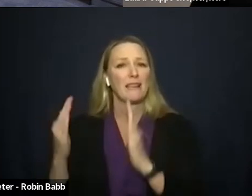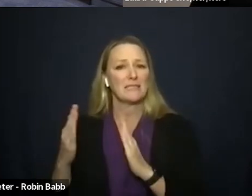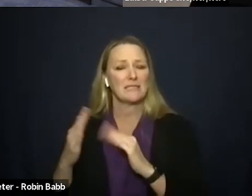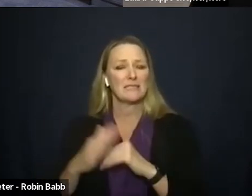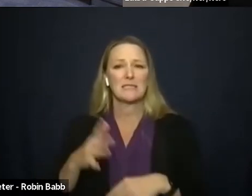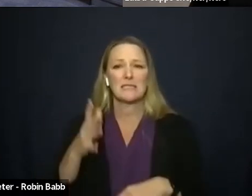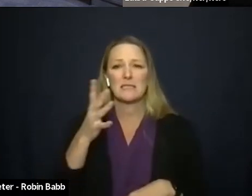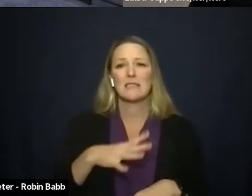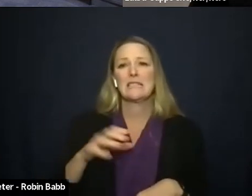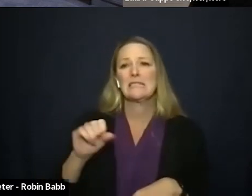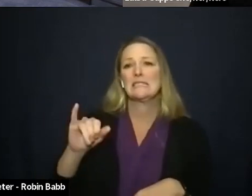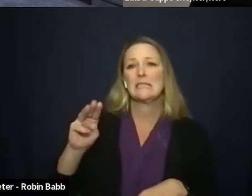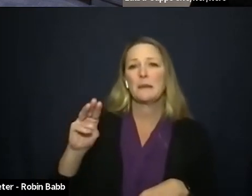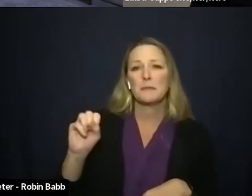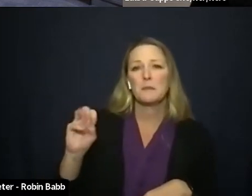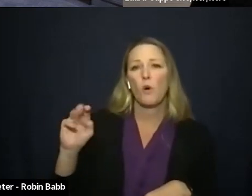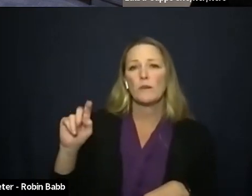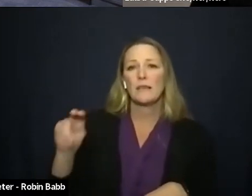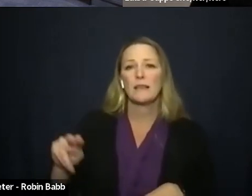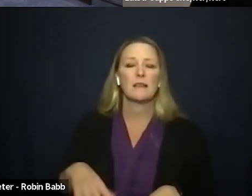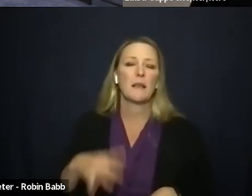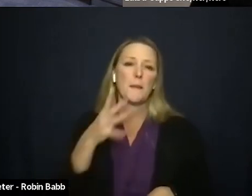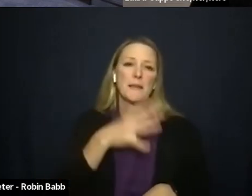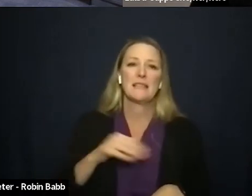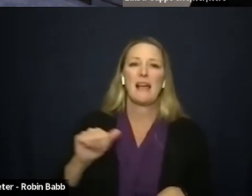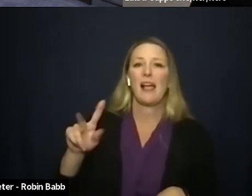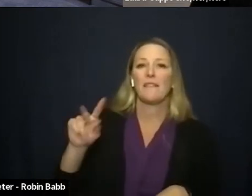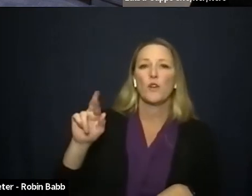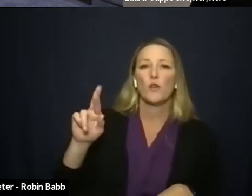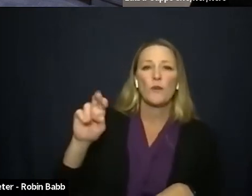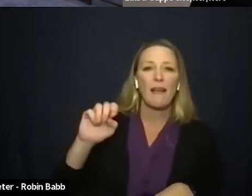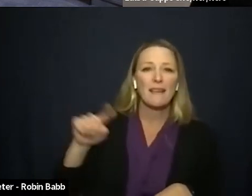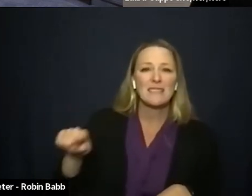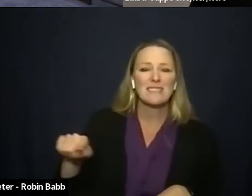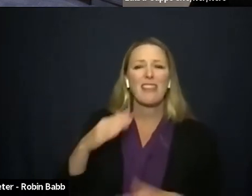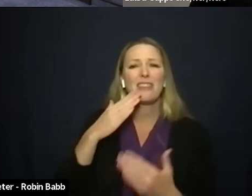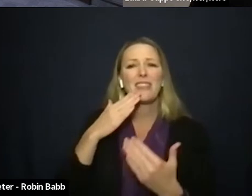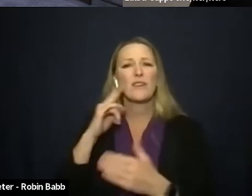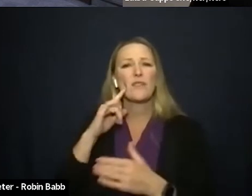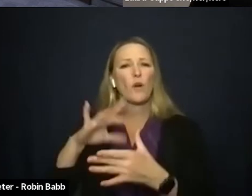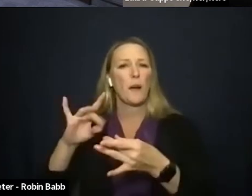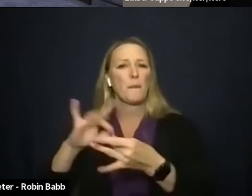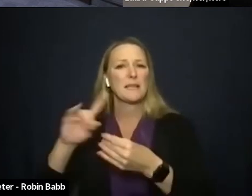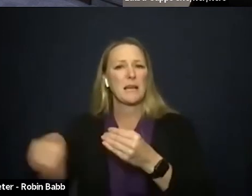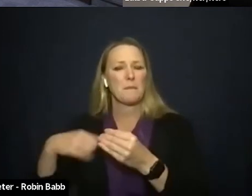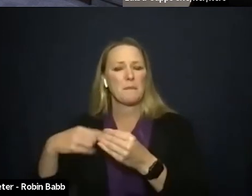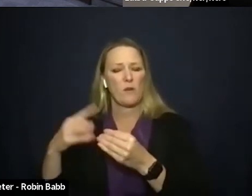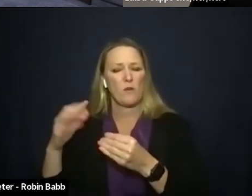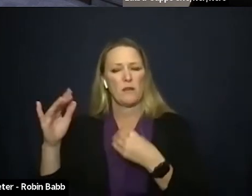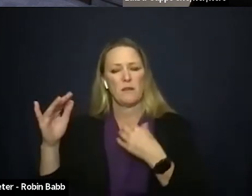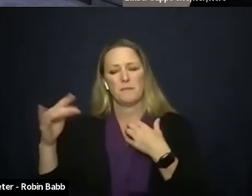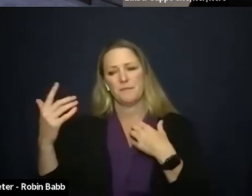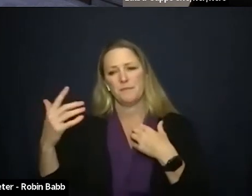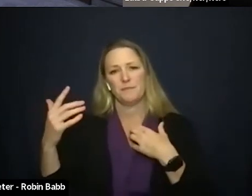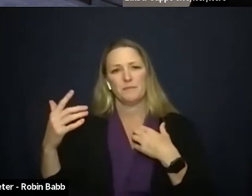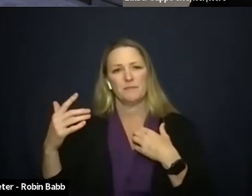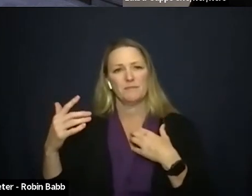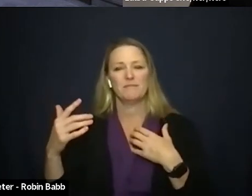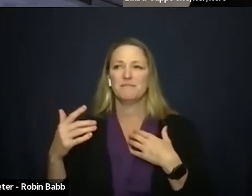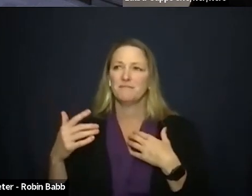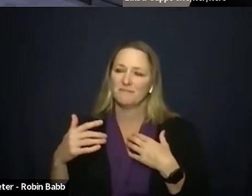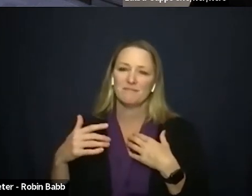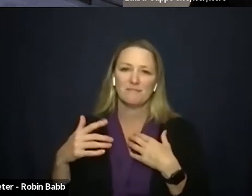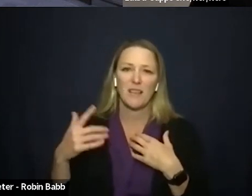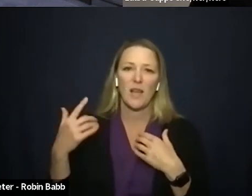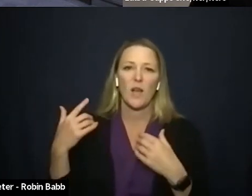moton and miss alvarez in particular for speaking out to the fact that um as much as we